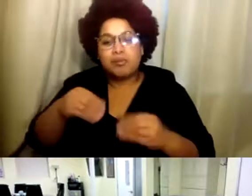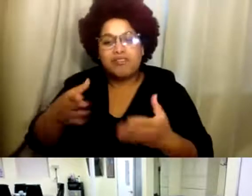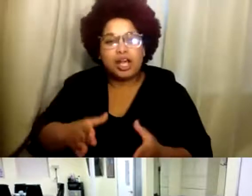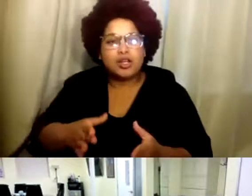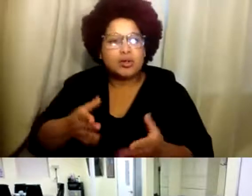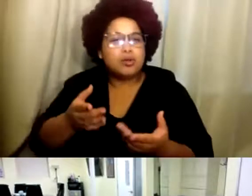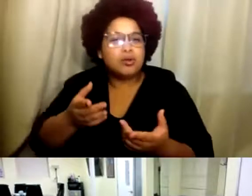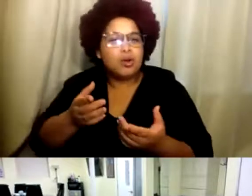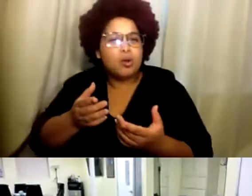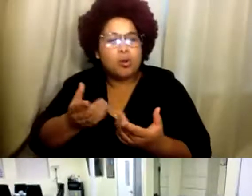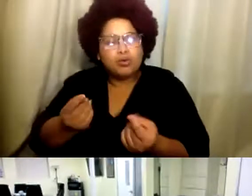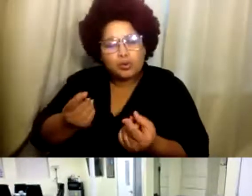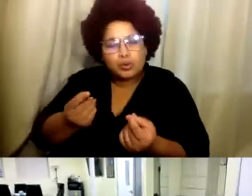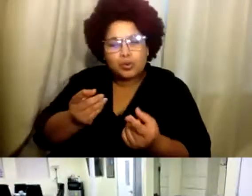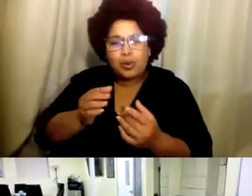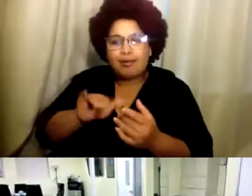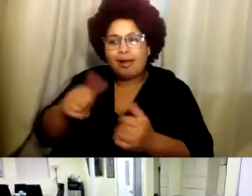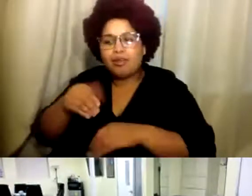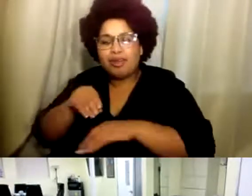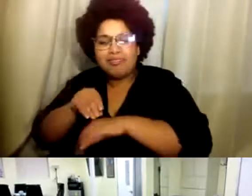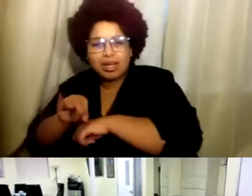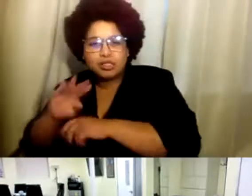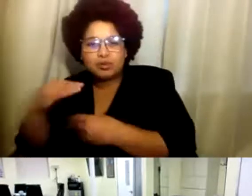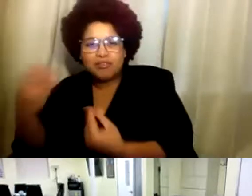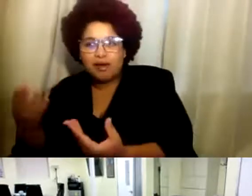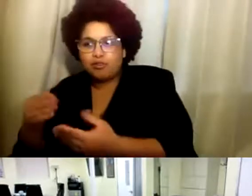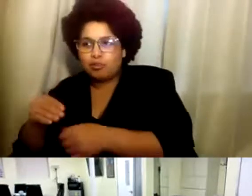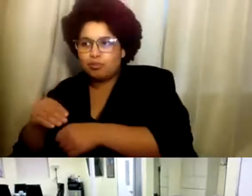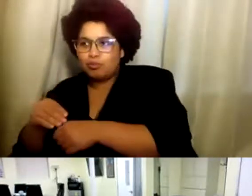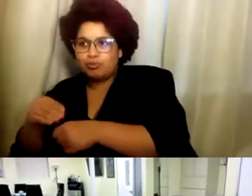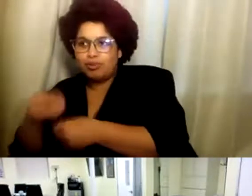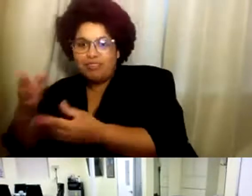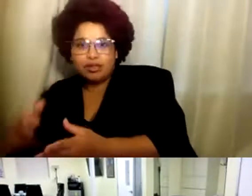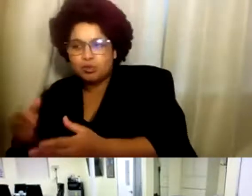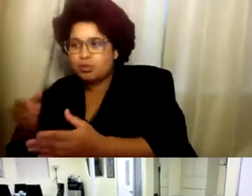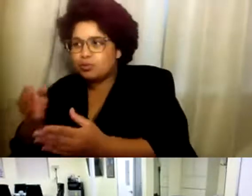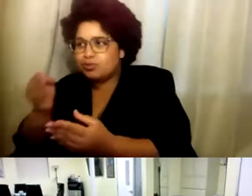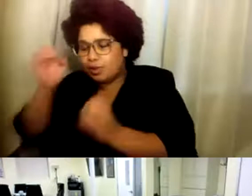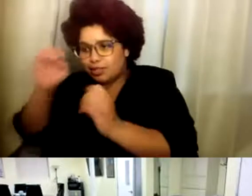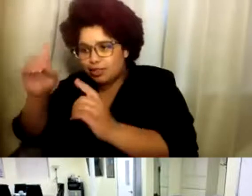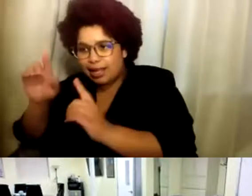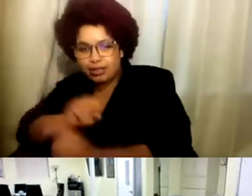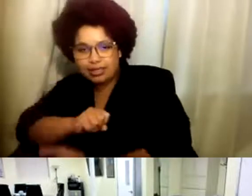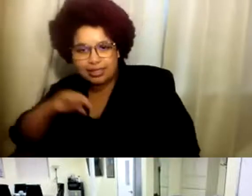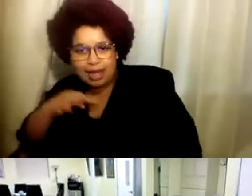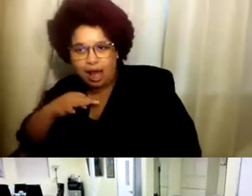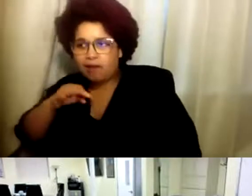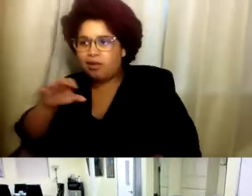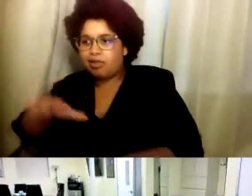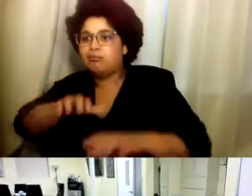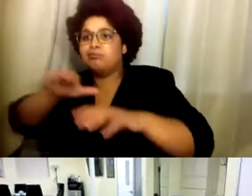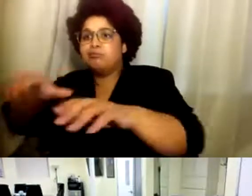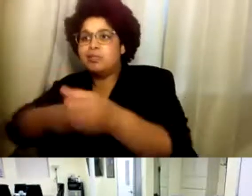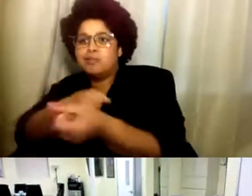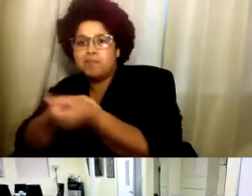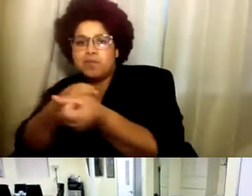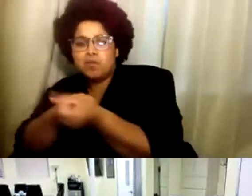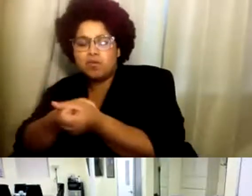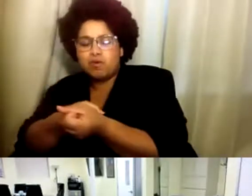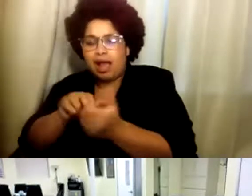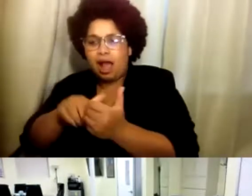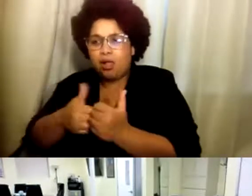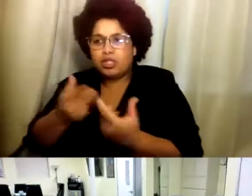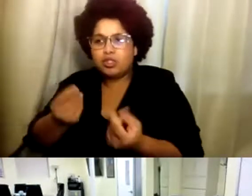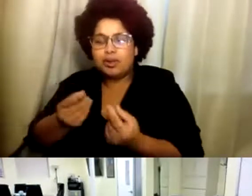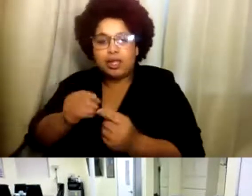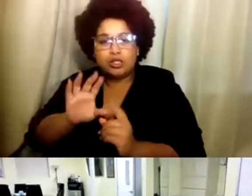providers who are trying to make sure and educate their staff and the folks they support to really do that in a way that's, both culturally